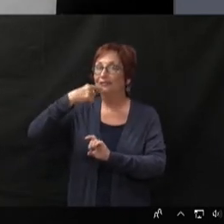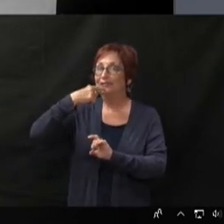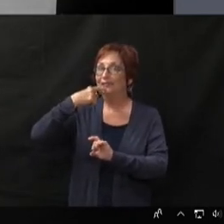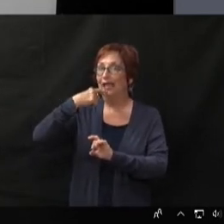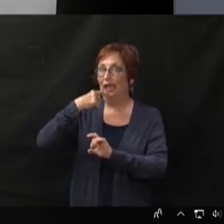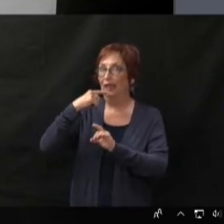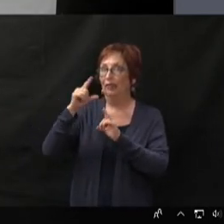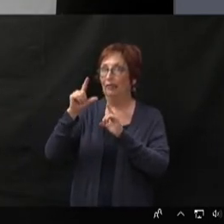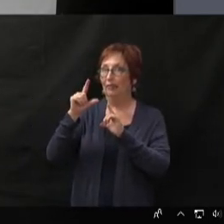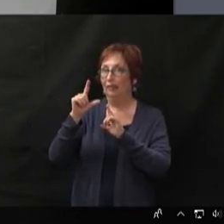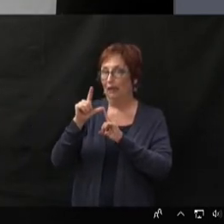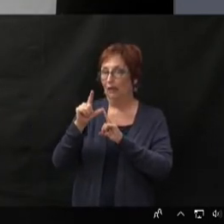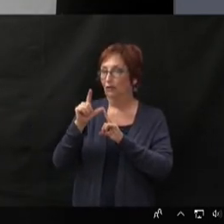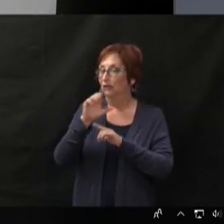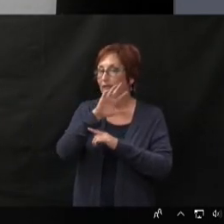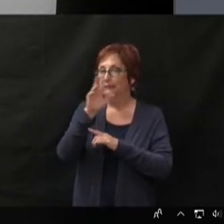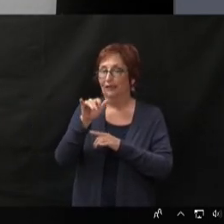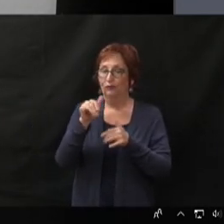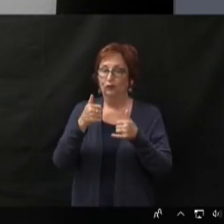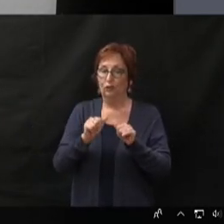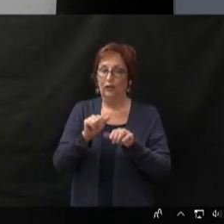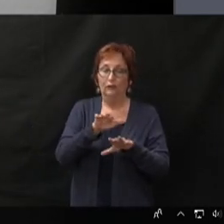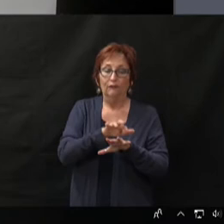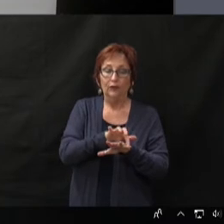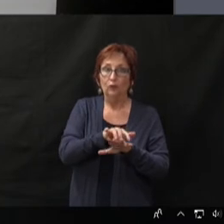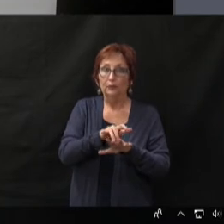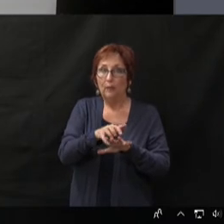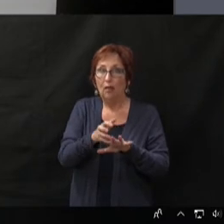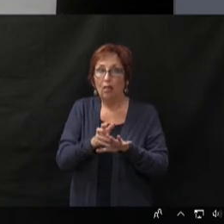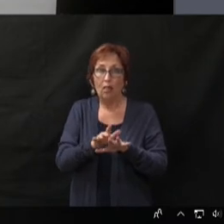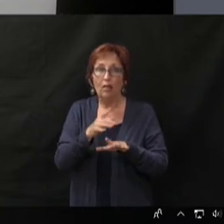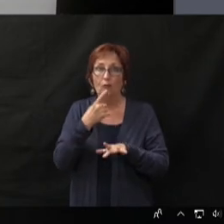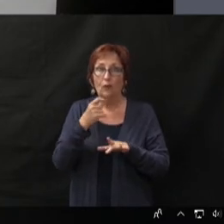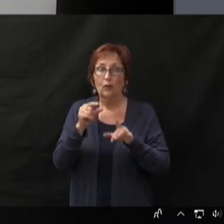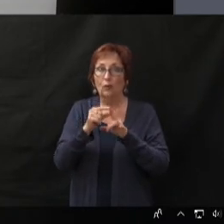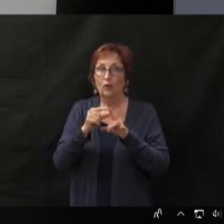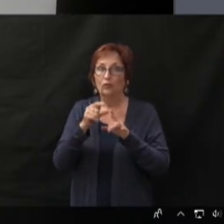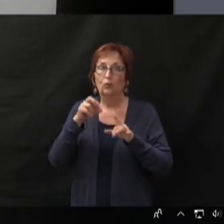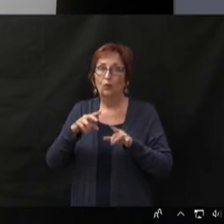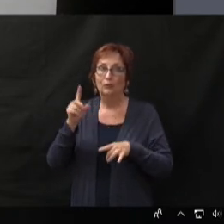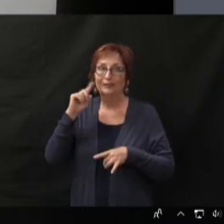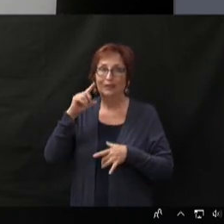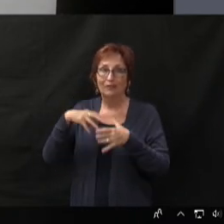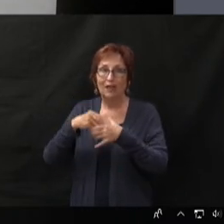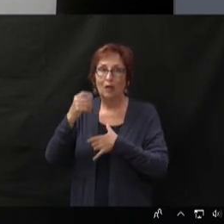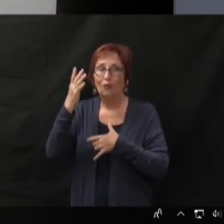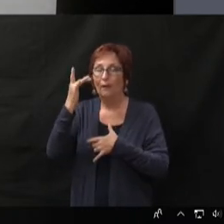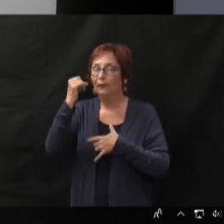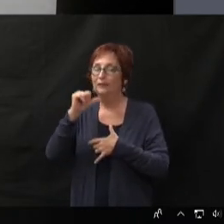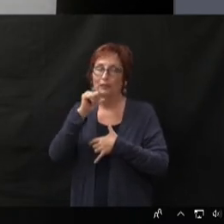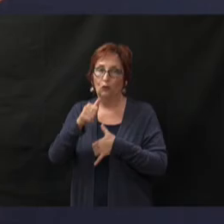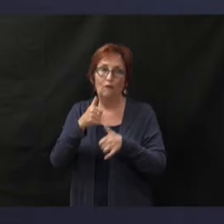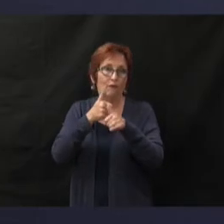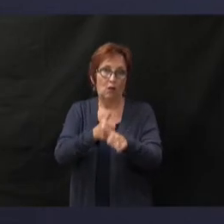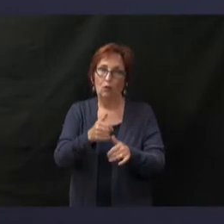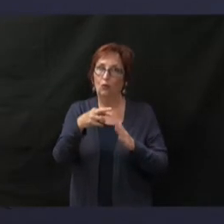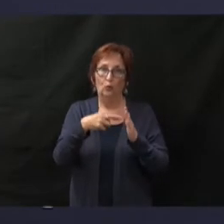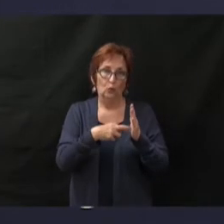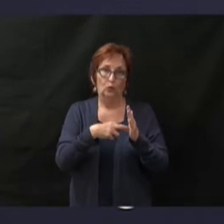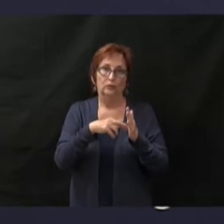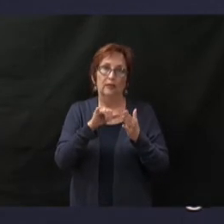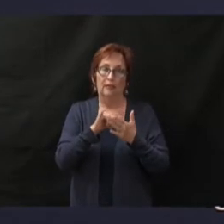spell red words. We never try to sound red words out because they simply don't follow the rules. Okay?